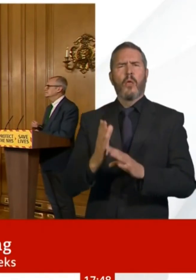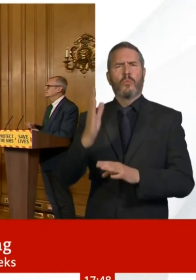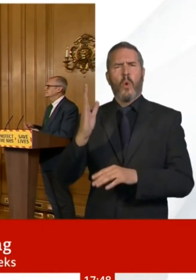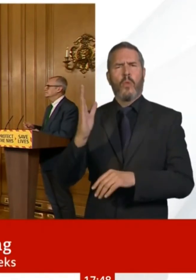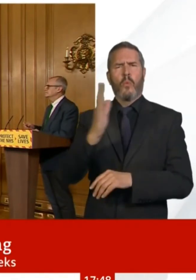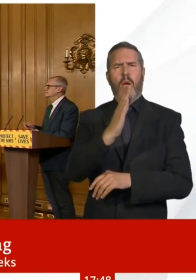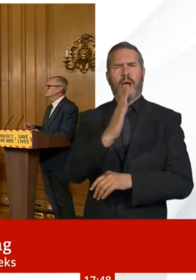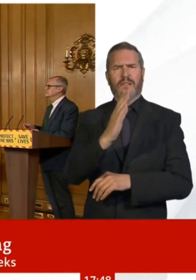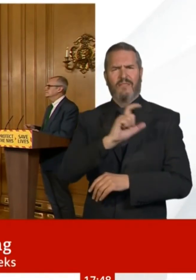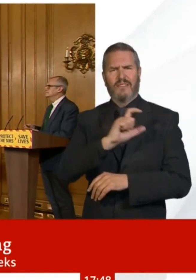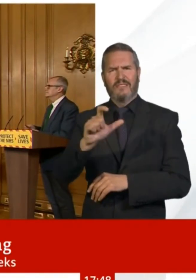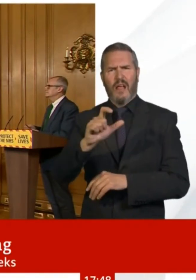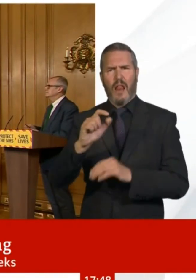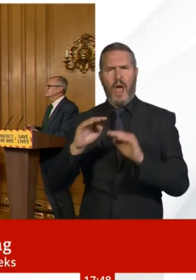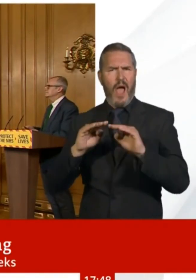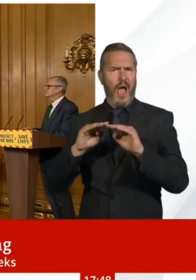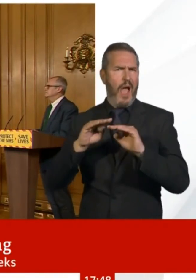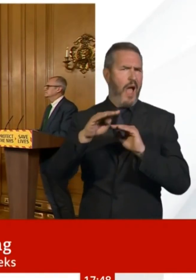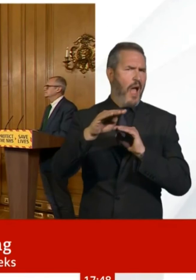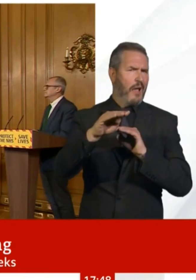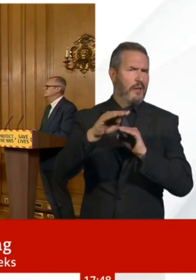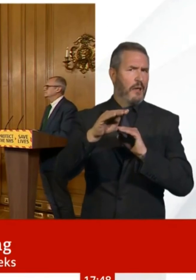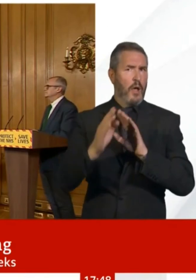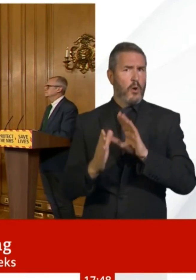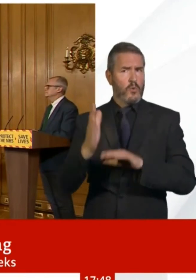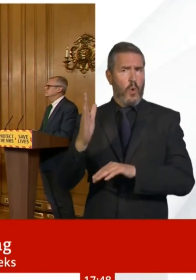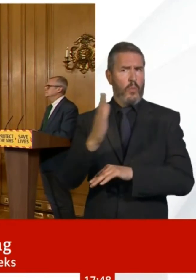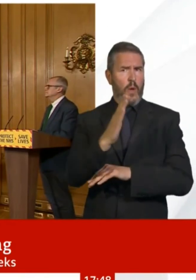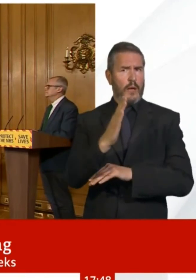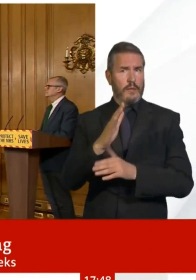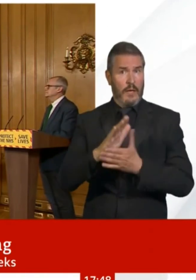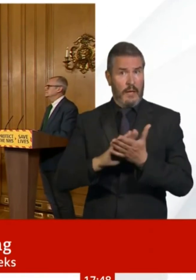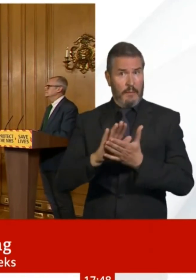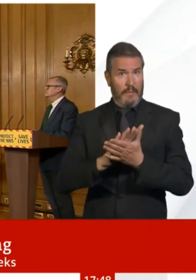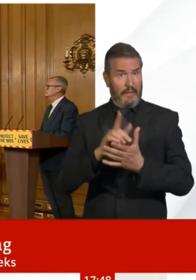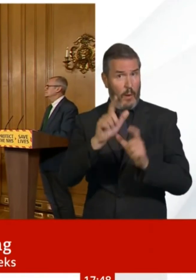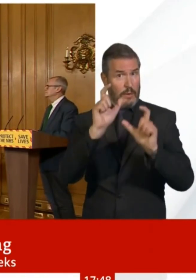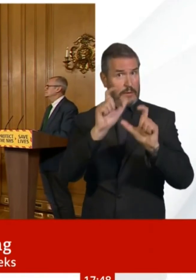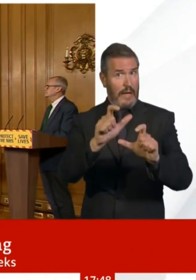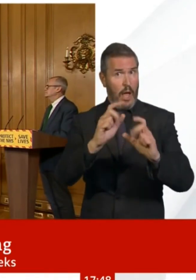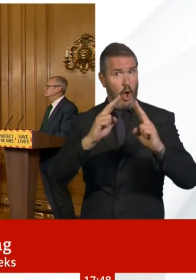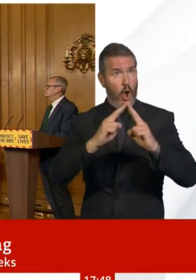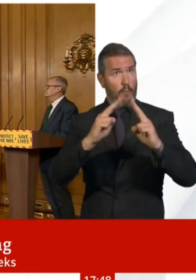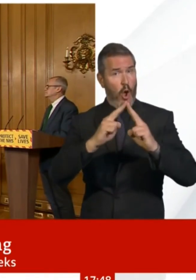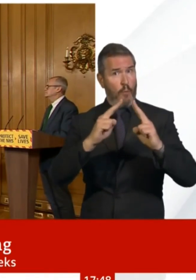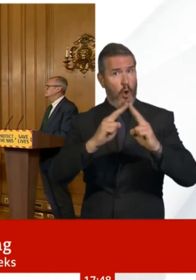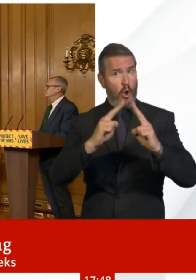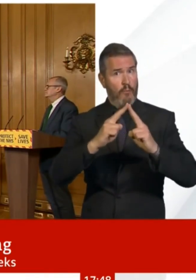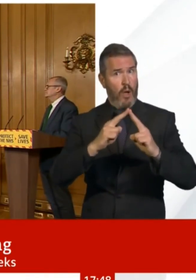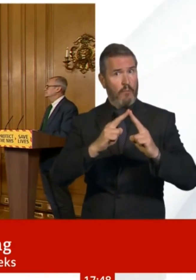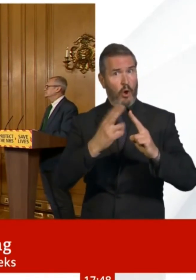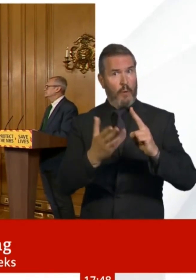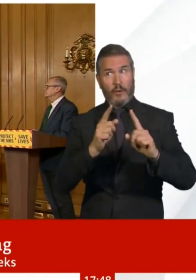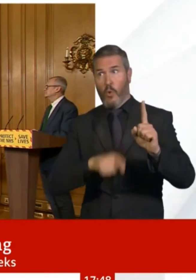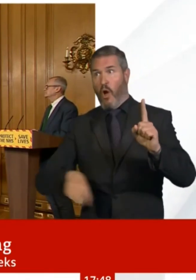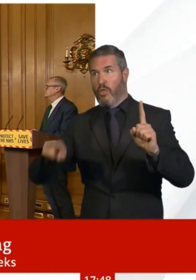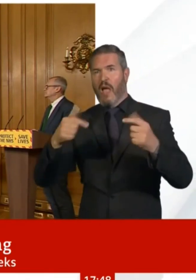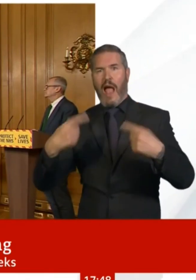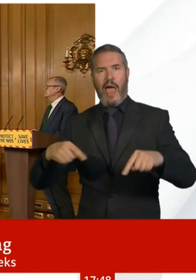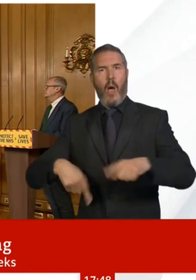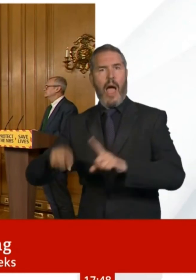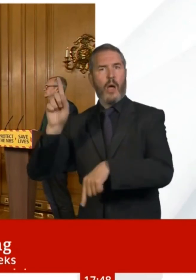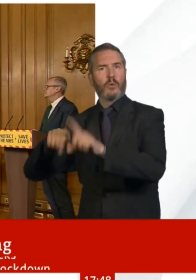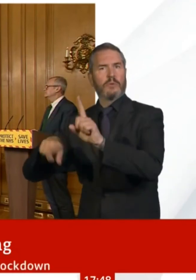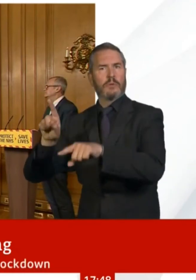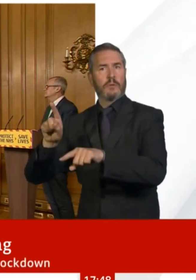remains stubbornly high, could this mean a slower release from lockdown in the region than elsewhere in the country? And